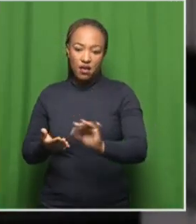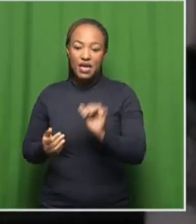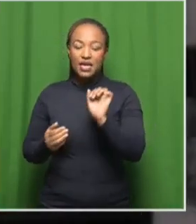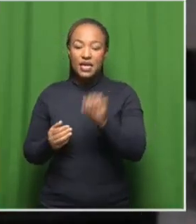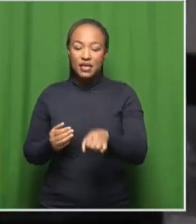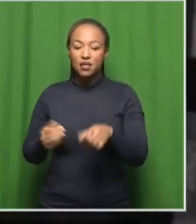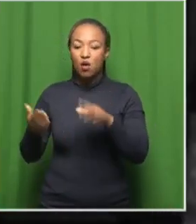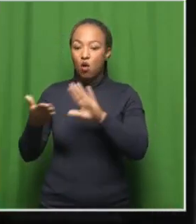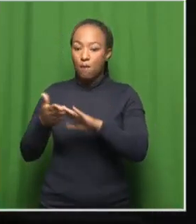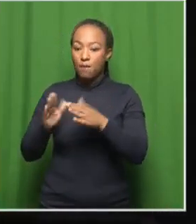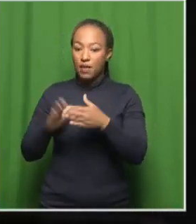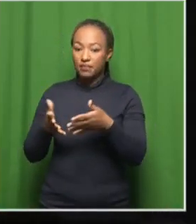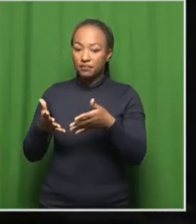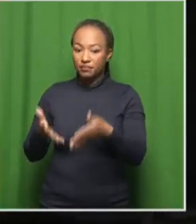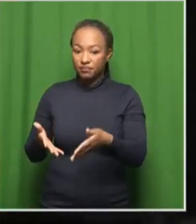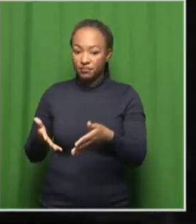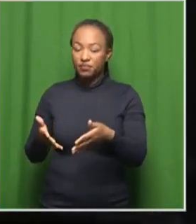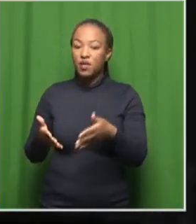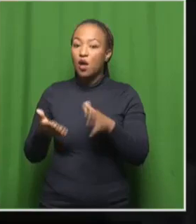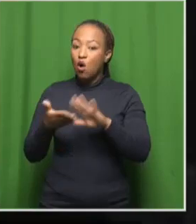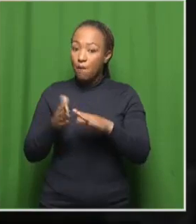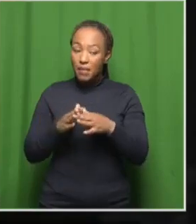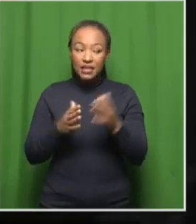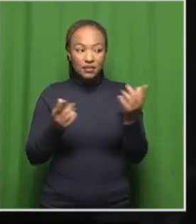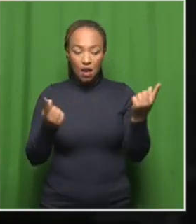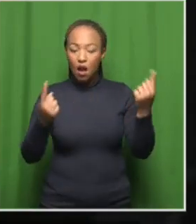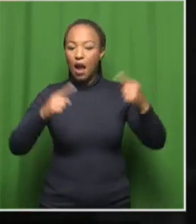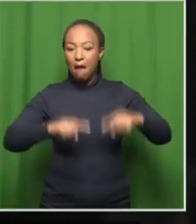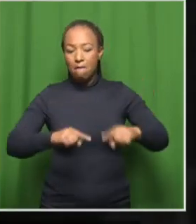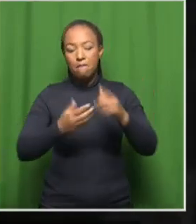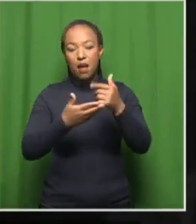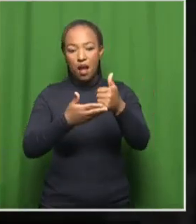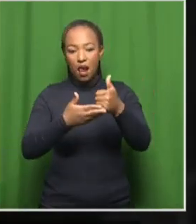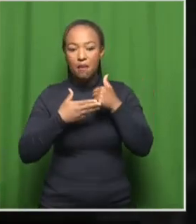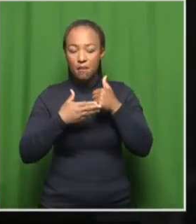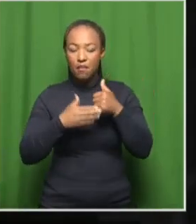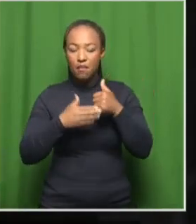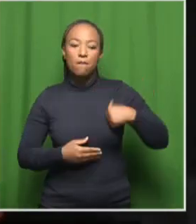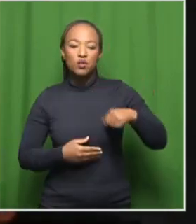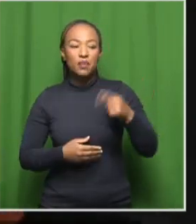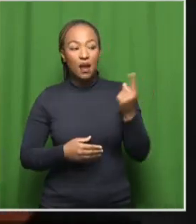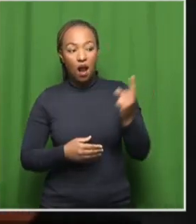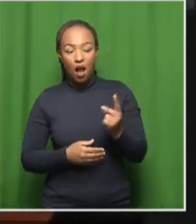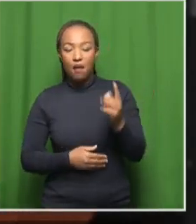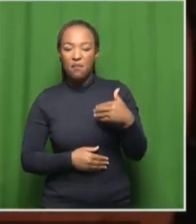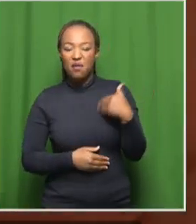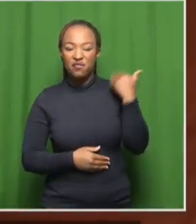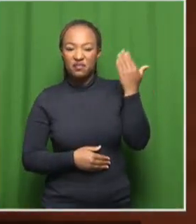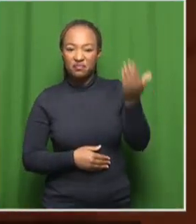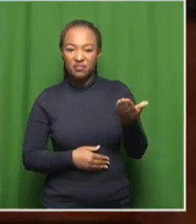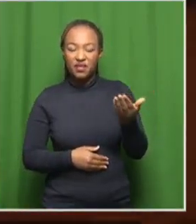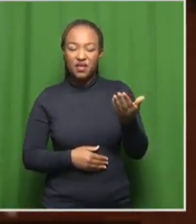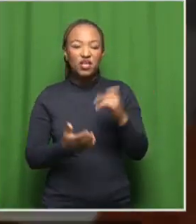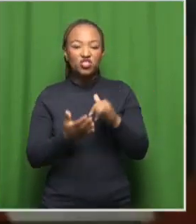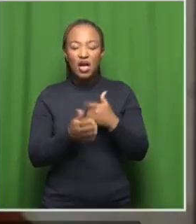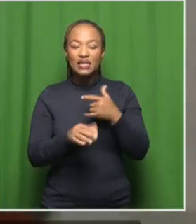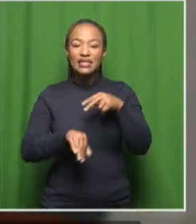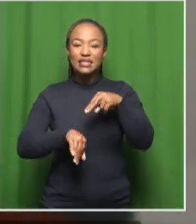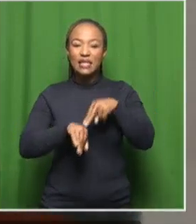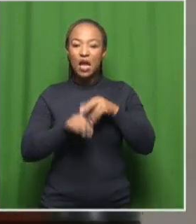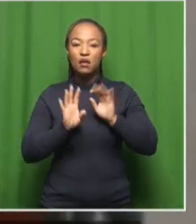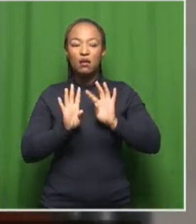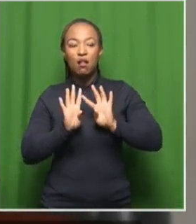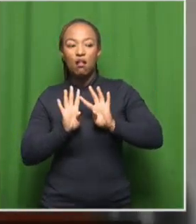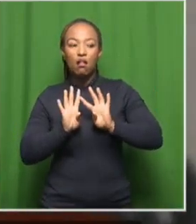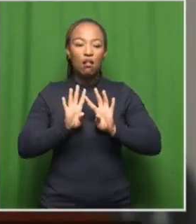here who was clear the water. The municipality come after that, and they was only staying there. And I'm going there to the